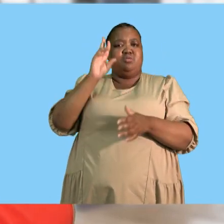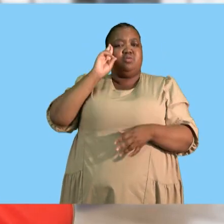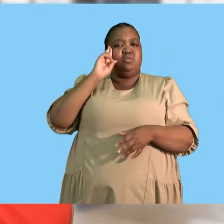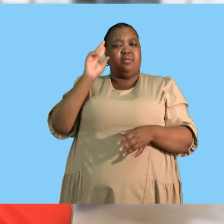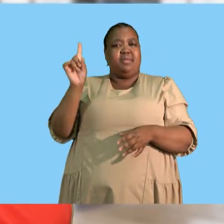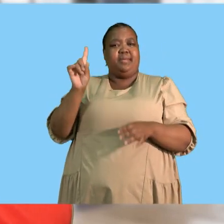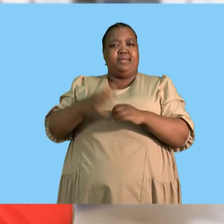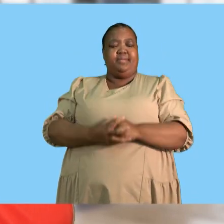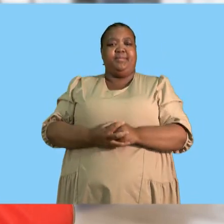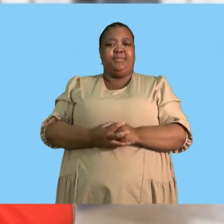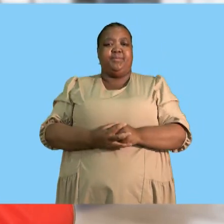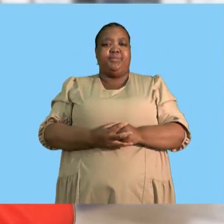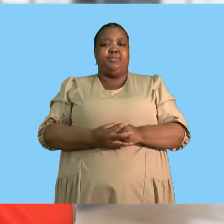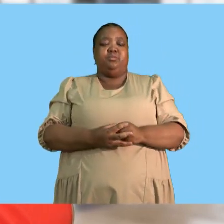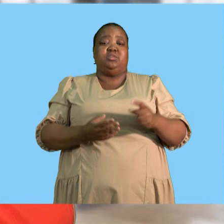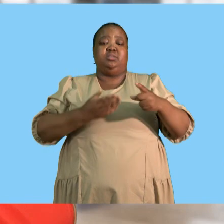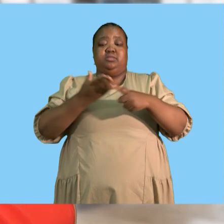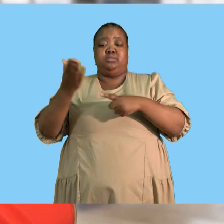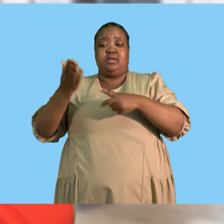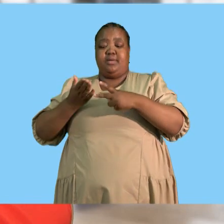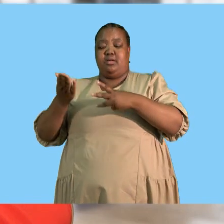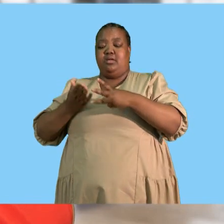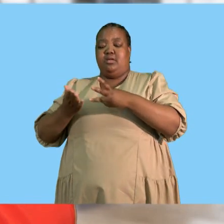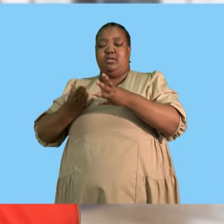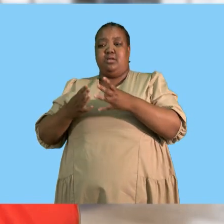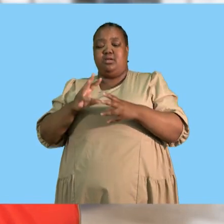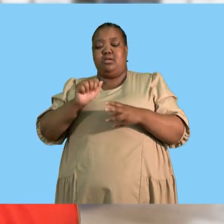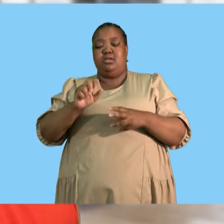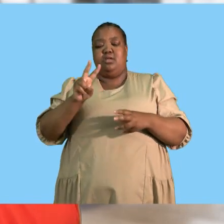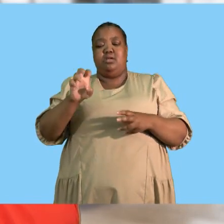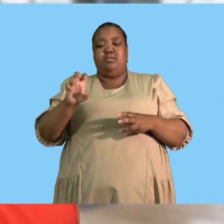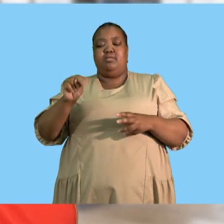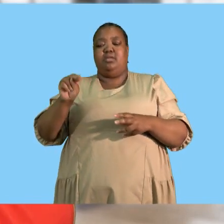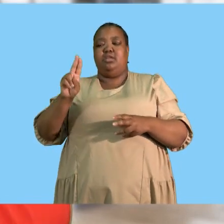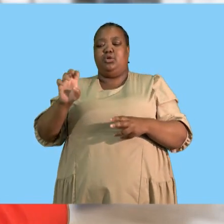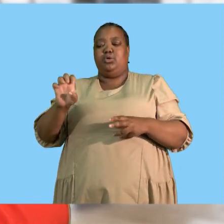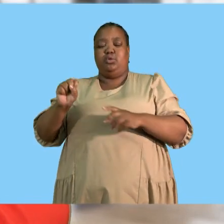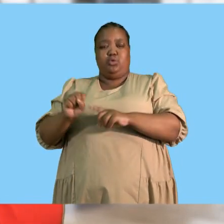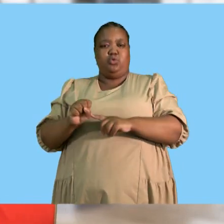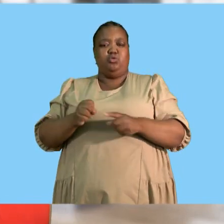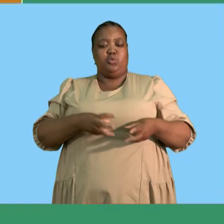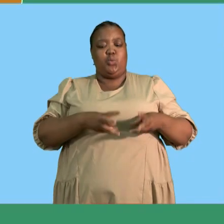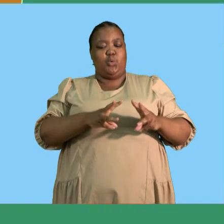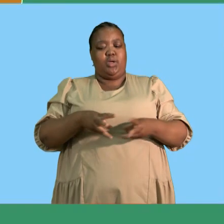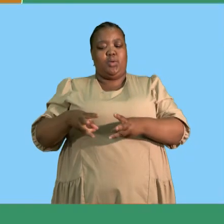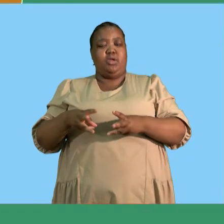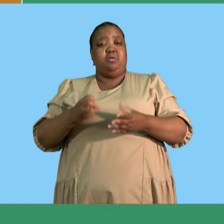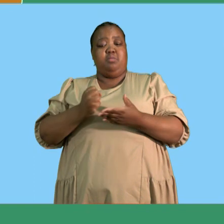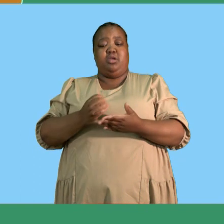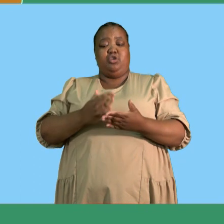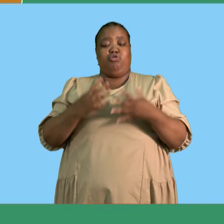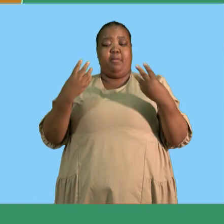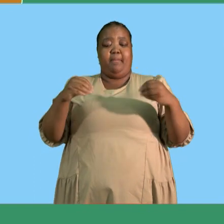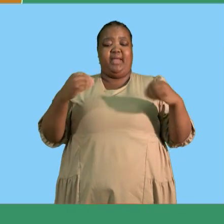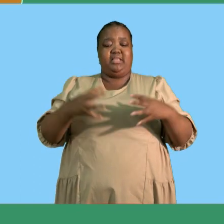that when we are talking about avenues, we are talking about ways in which we can make sure that we have a